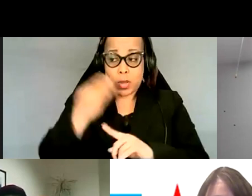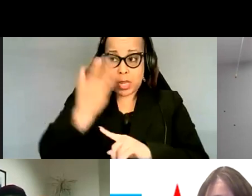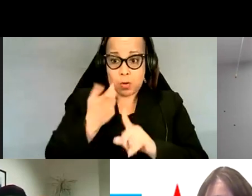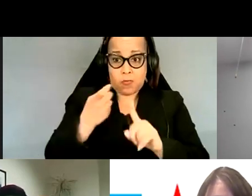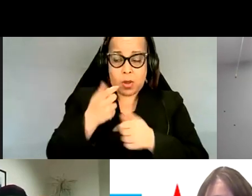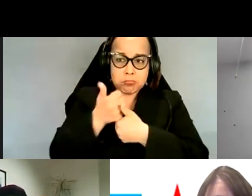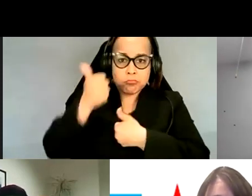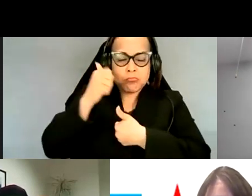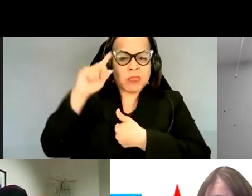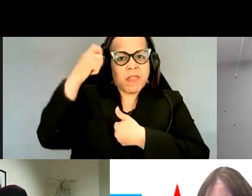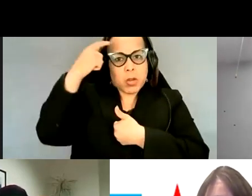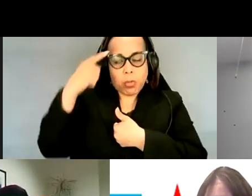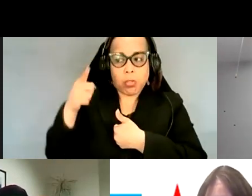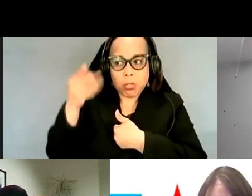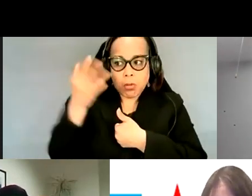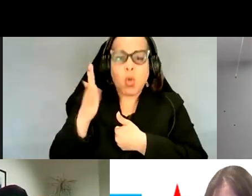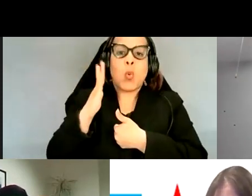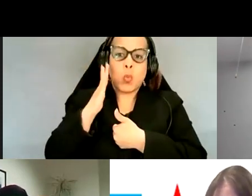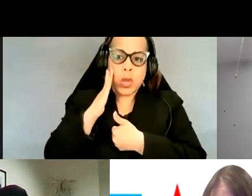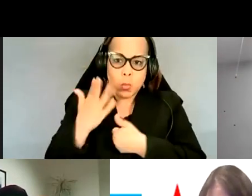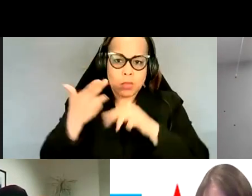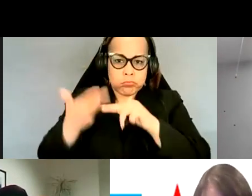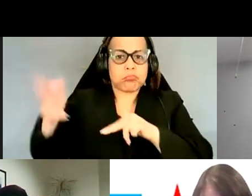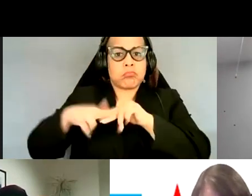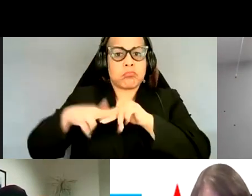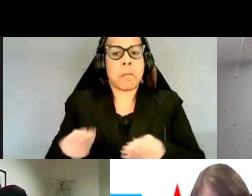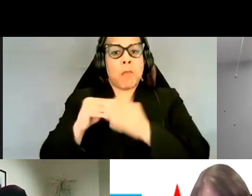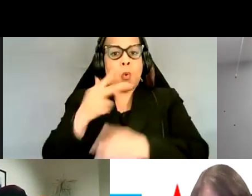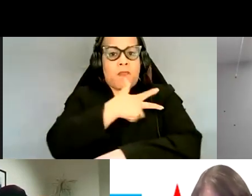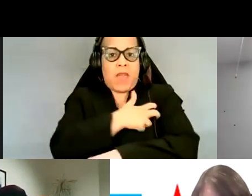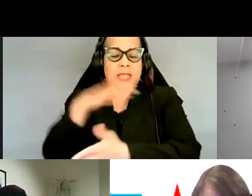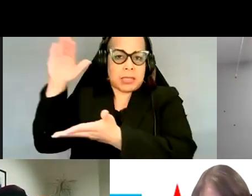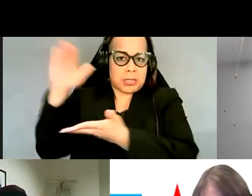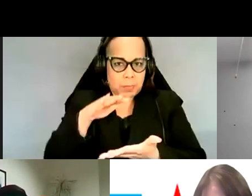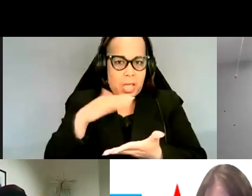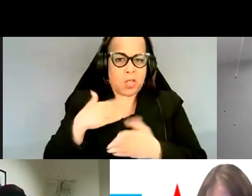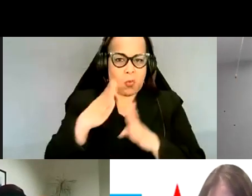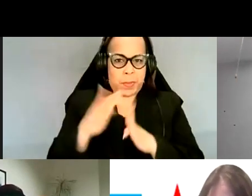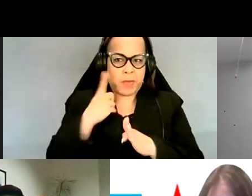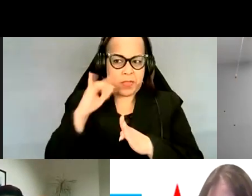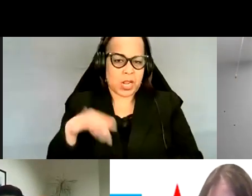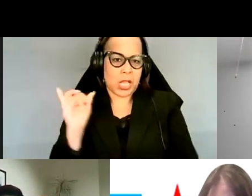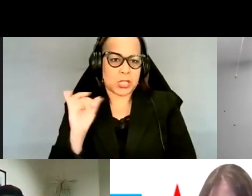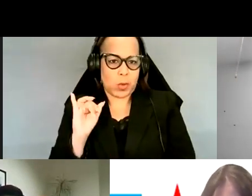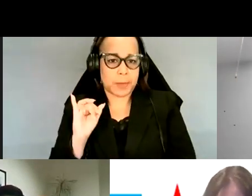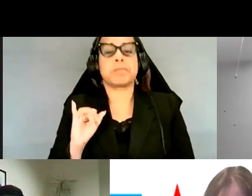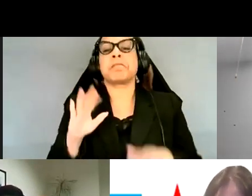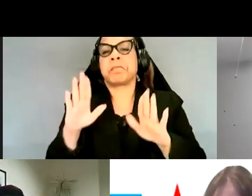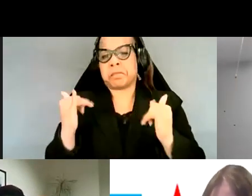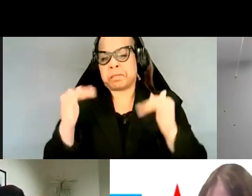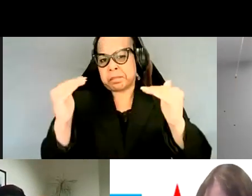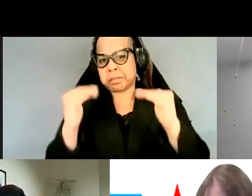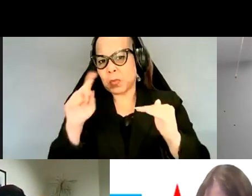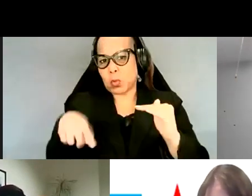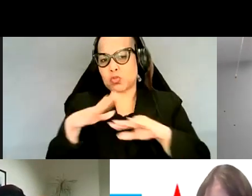federal resources, we will be going up in vaccine supply. And like I said, we're preparing for that as well. So moving to a question on